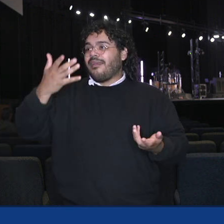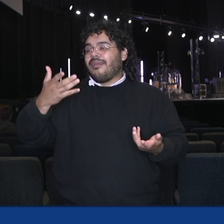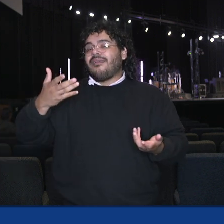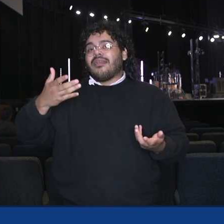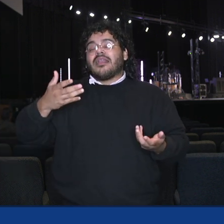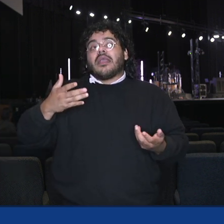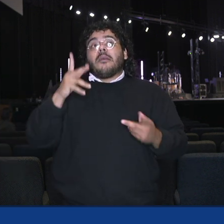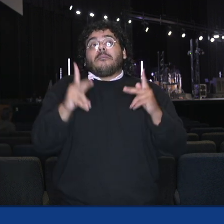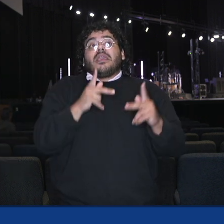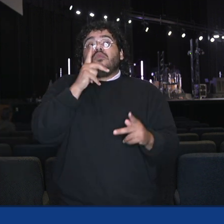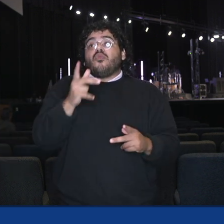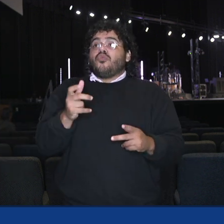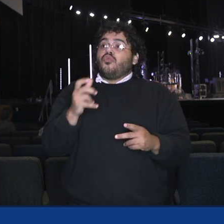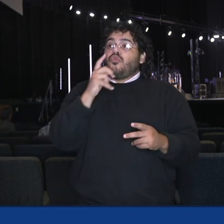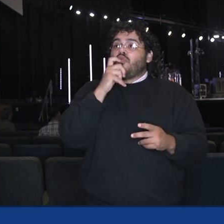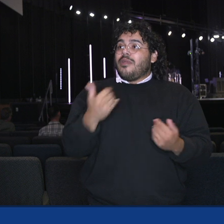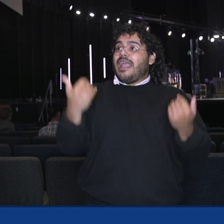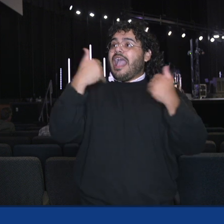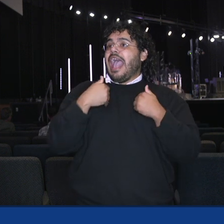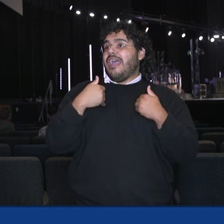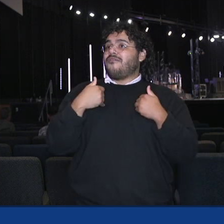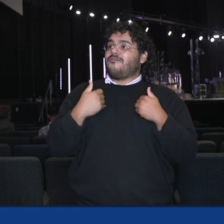And they don't live in Galilee.